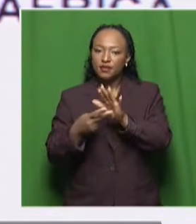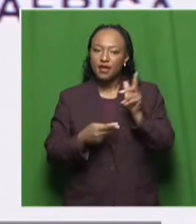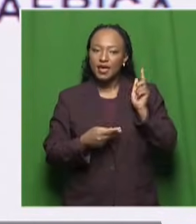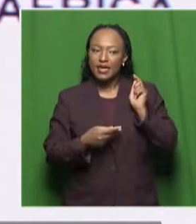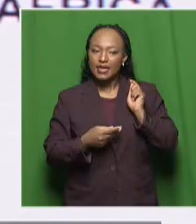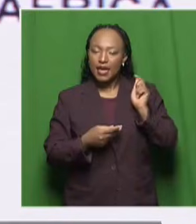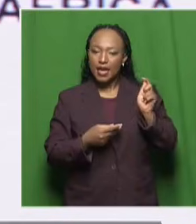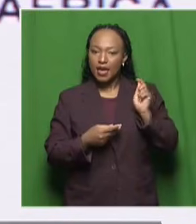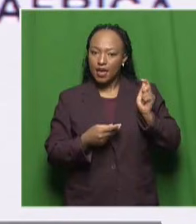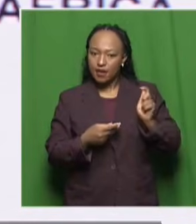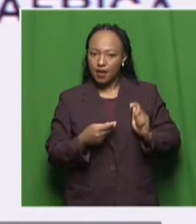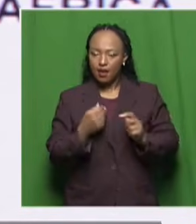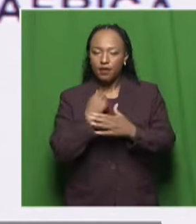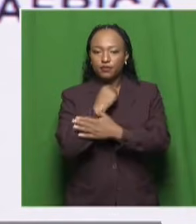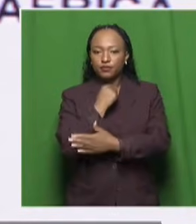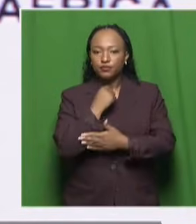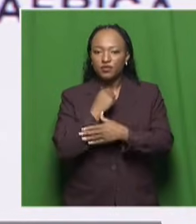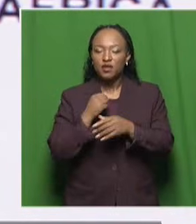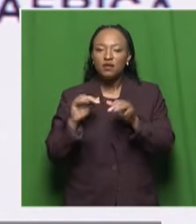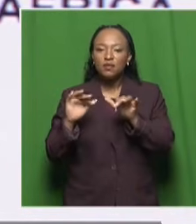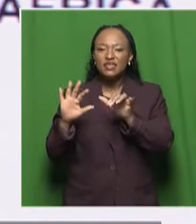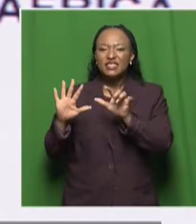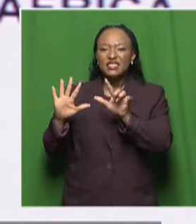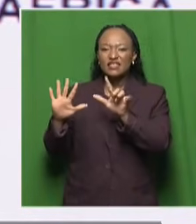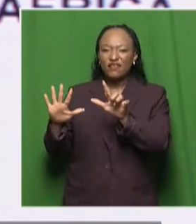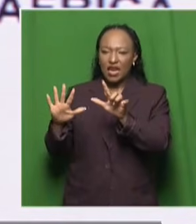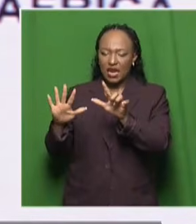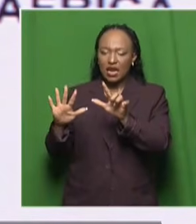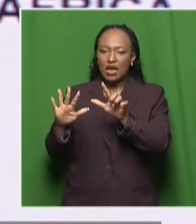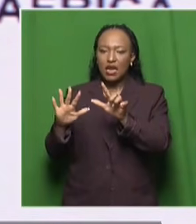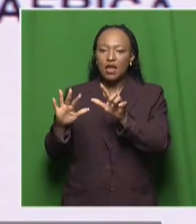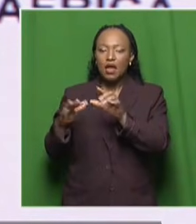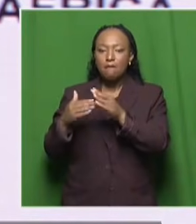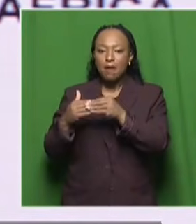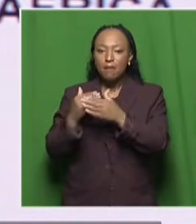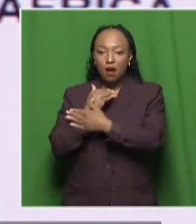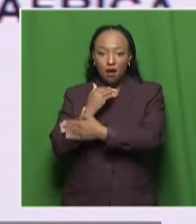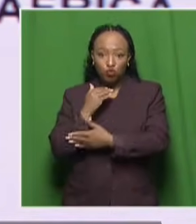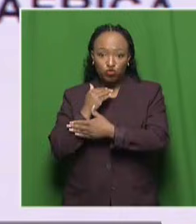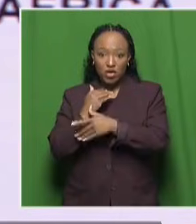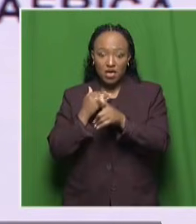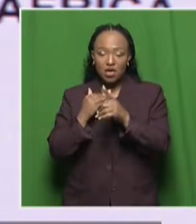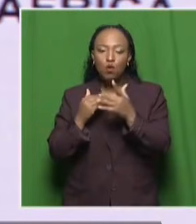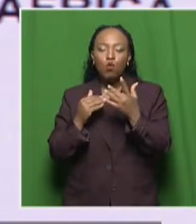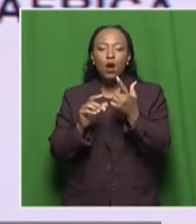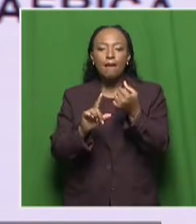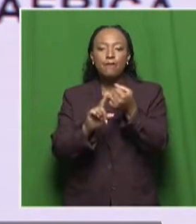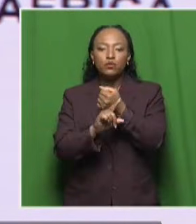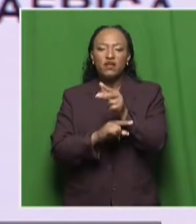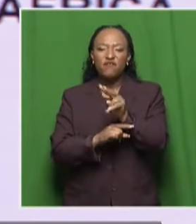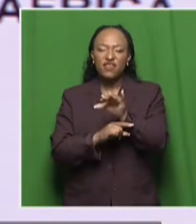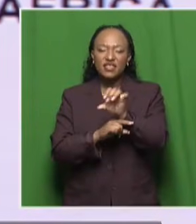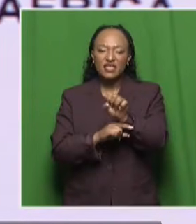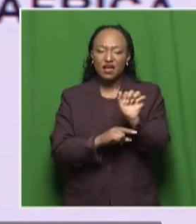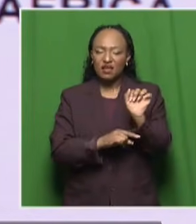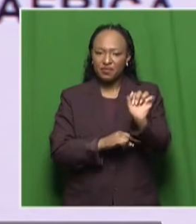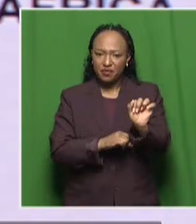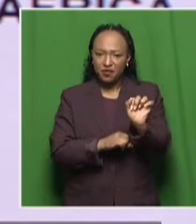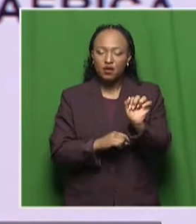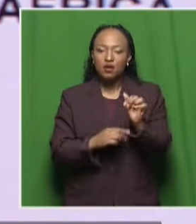Kenya to resolve the matter of 7 Kenyan nationals who abused their tourist visas. The Department of Home Affairs, in the meantime,